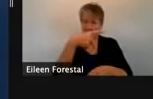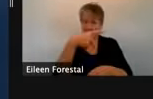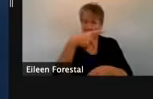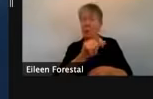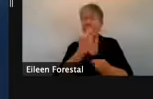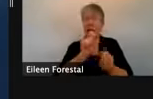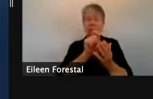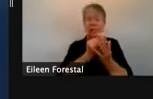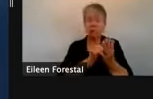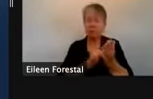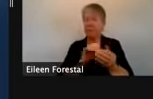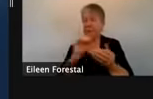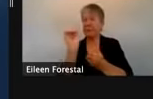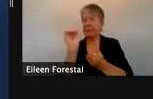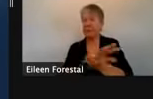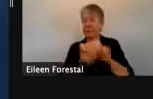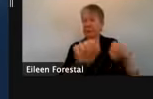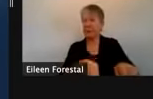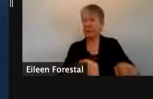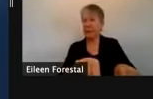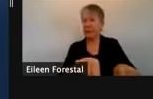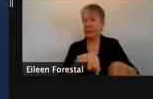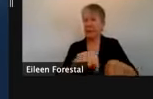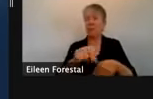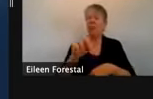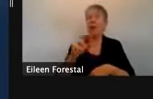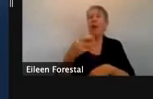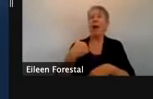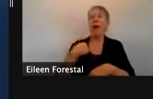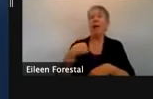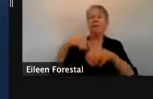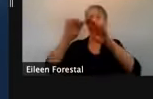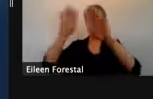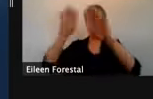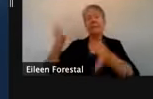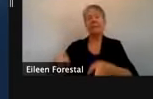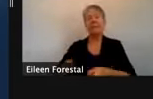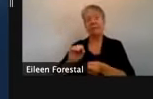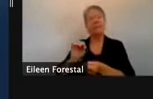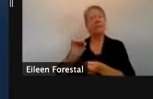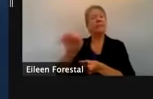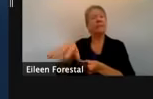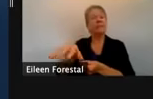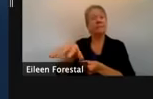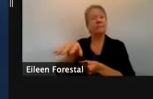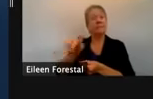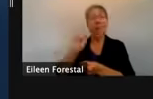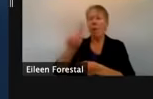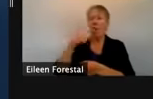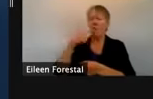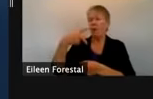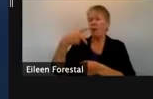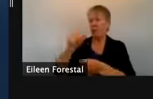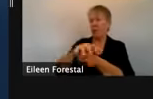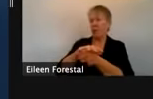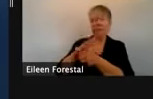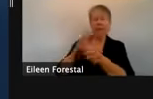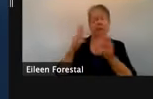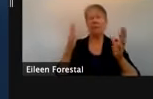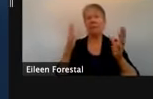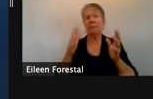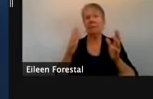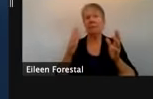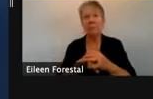and voters will maintain the ability to show up in person on December 15th and cast a